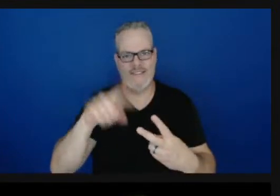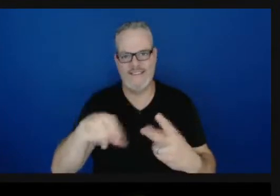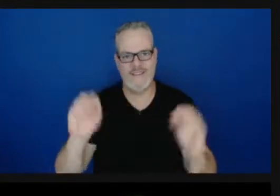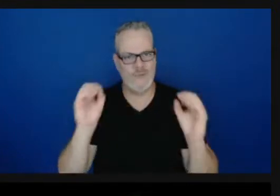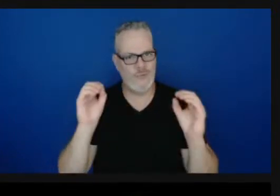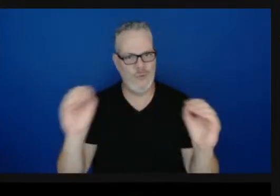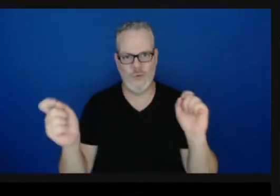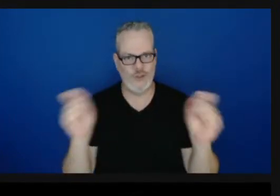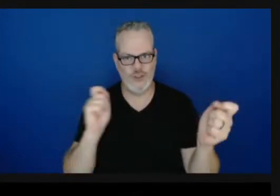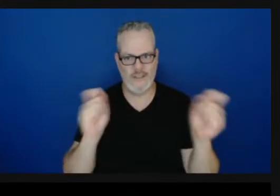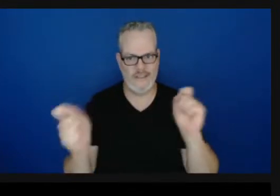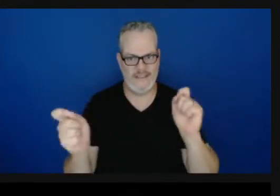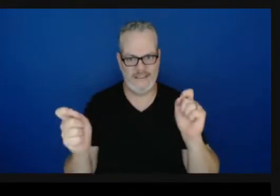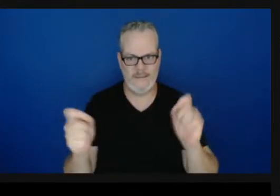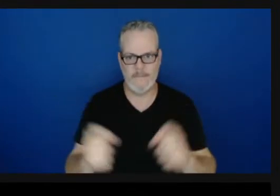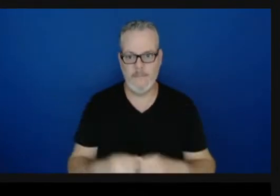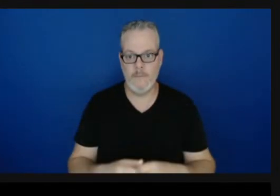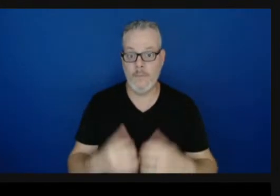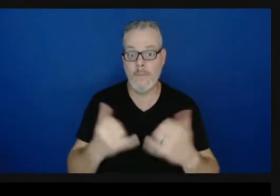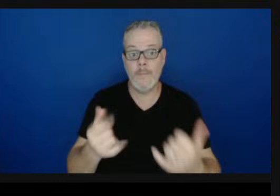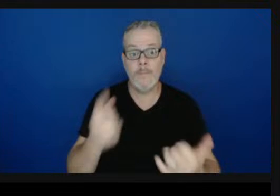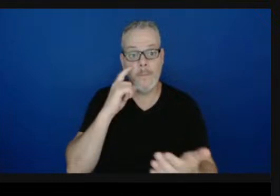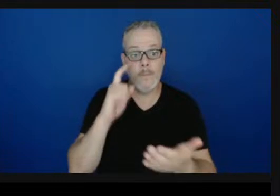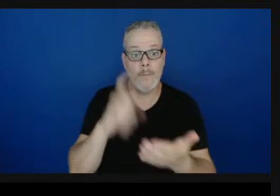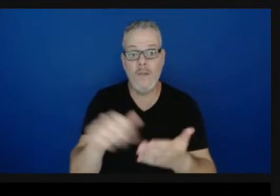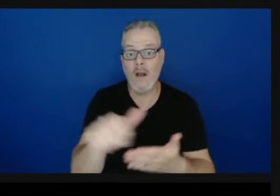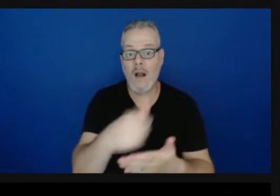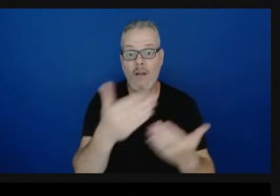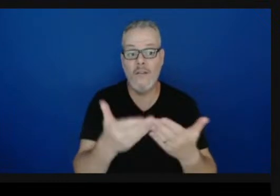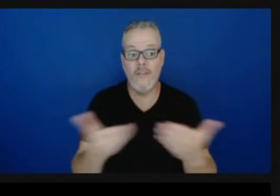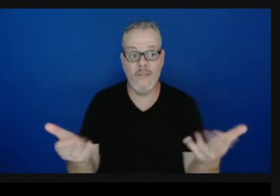Highlighting some other indications here.